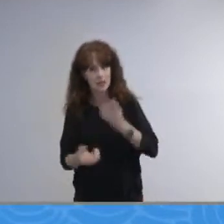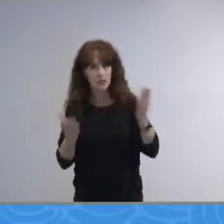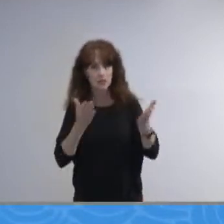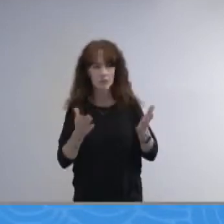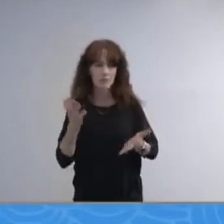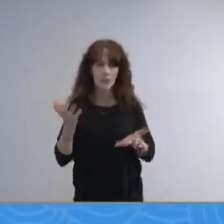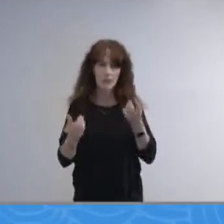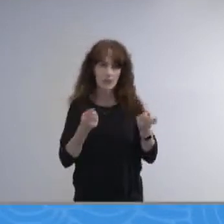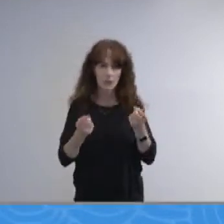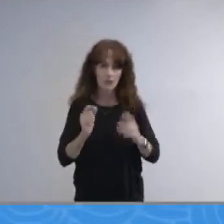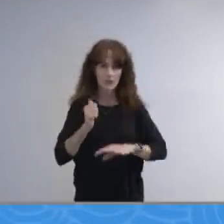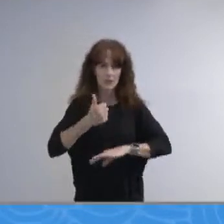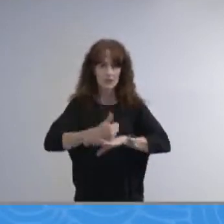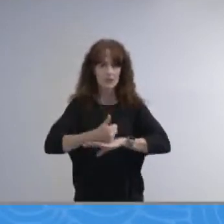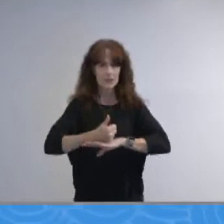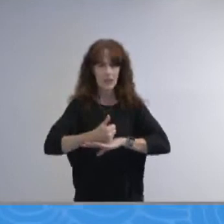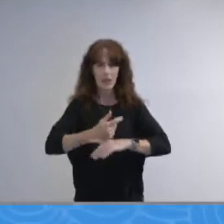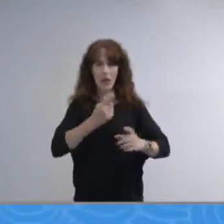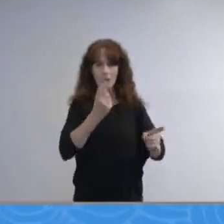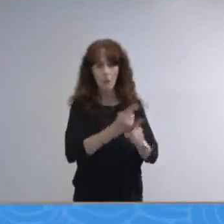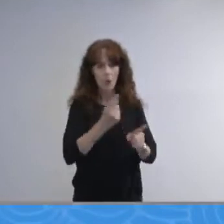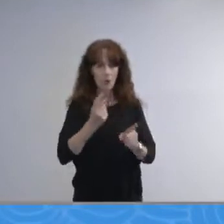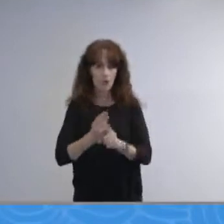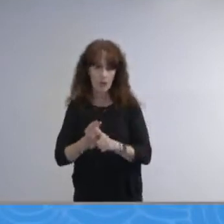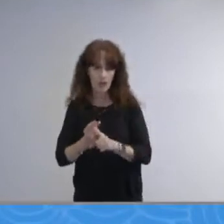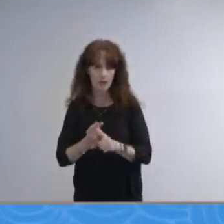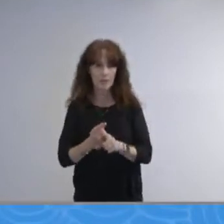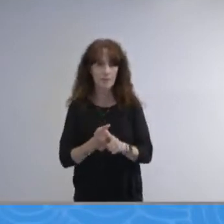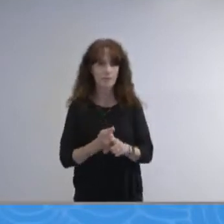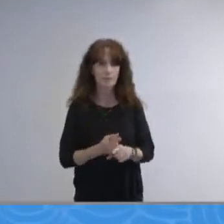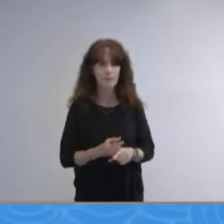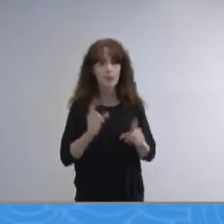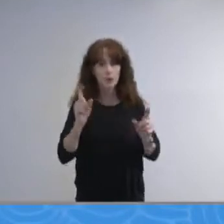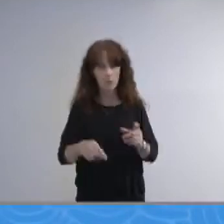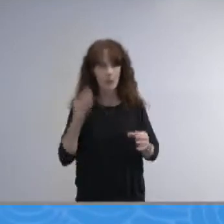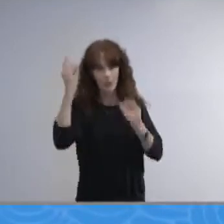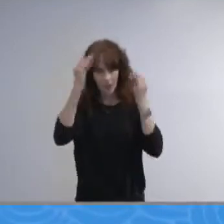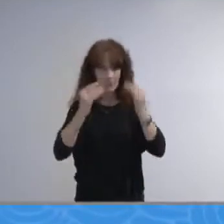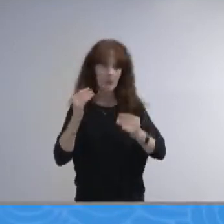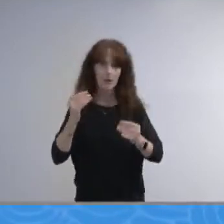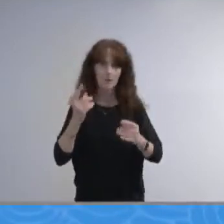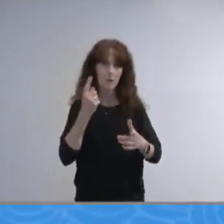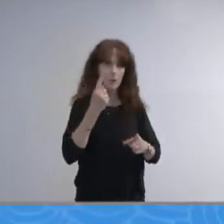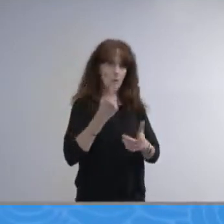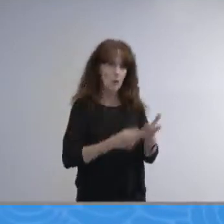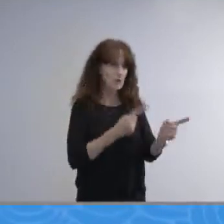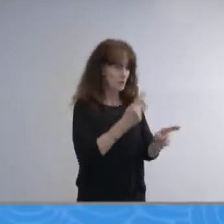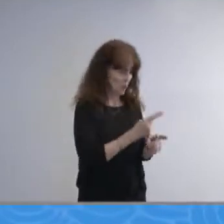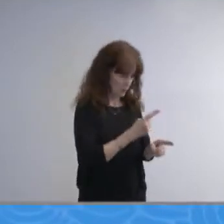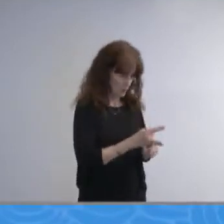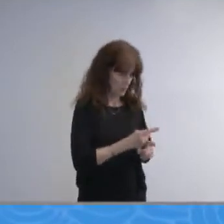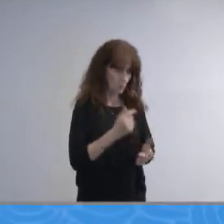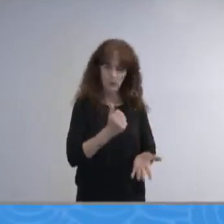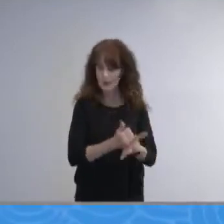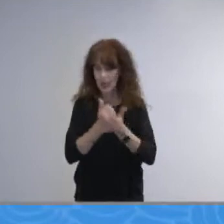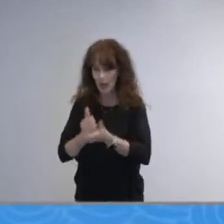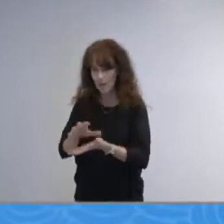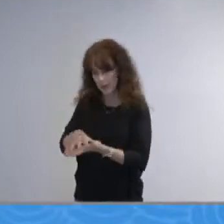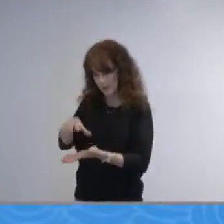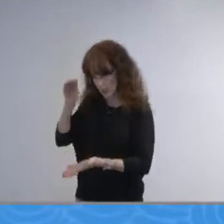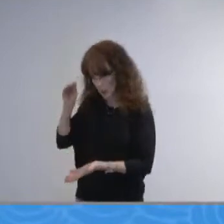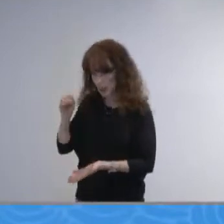the services in place are not appropriate. So it's okay. You should be thinking about what's appropriate for my child, what's going to help them